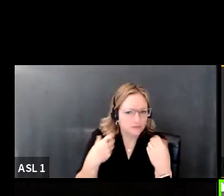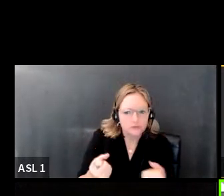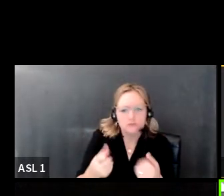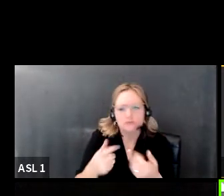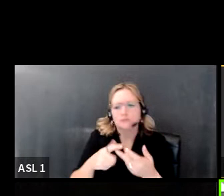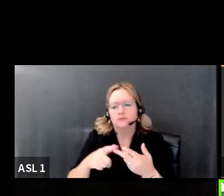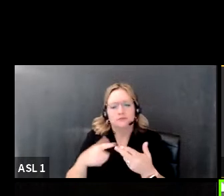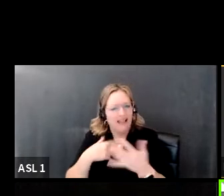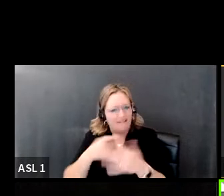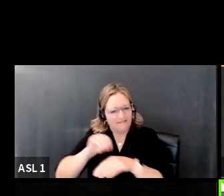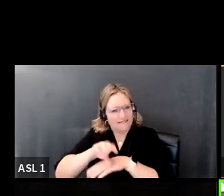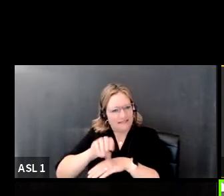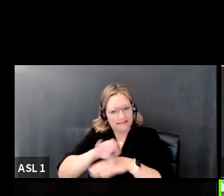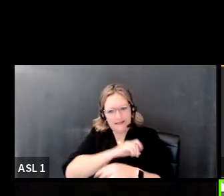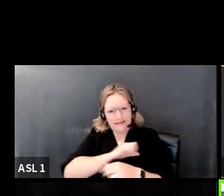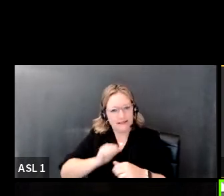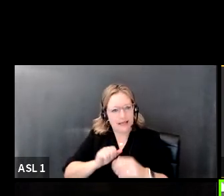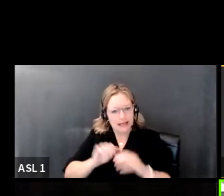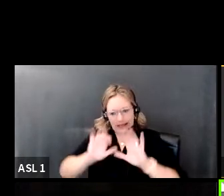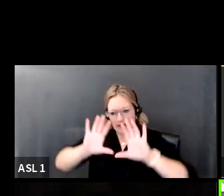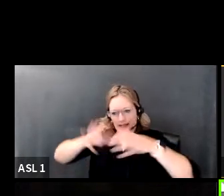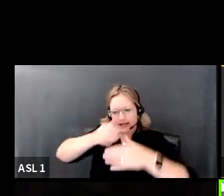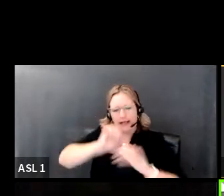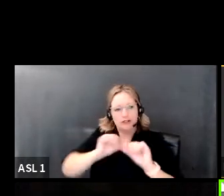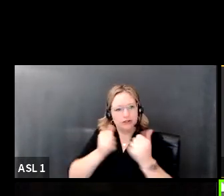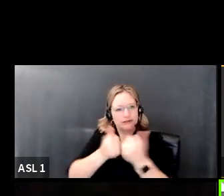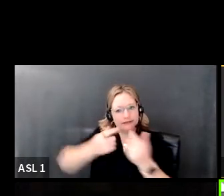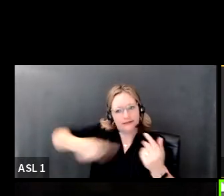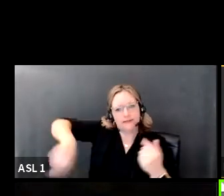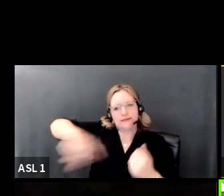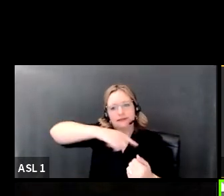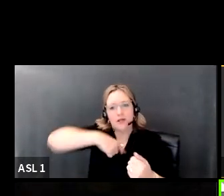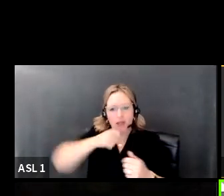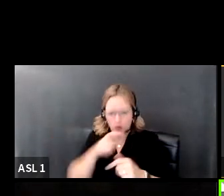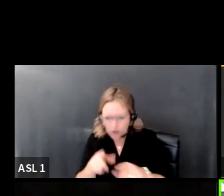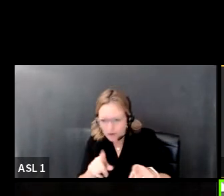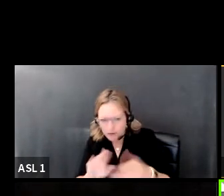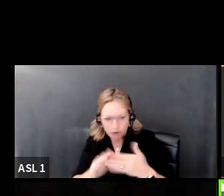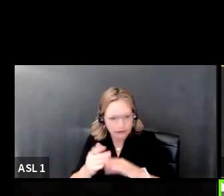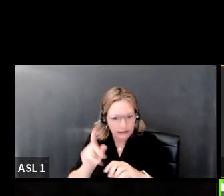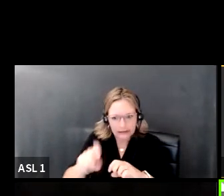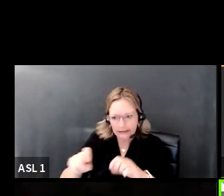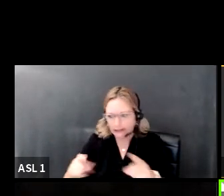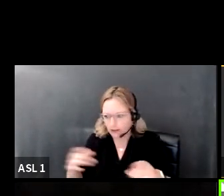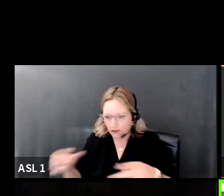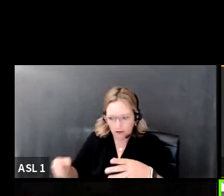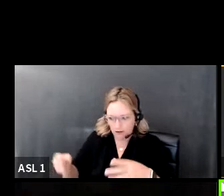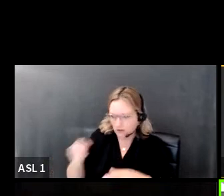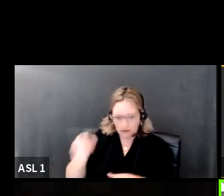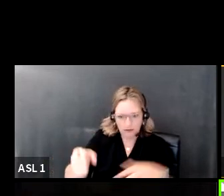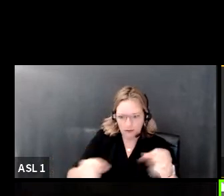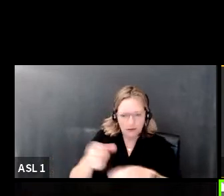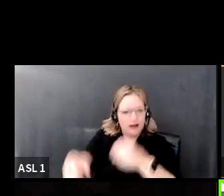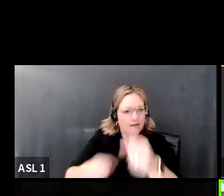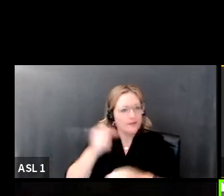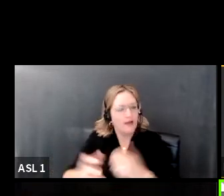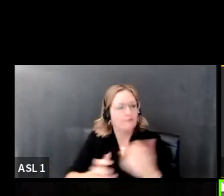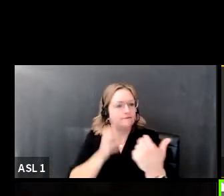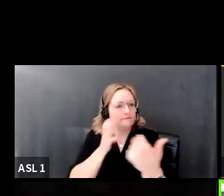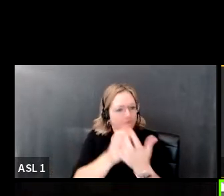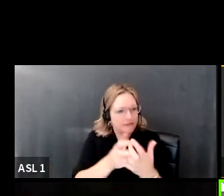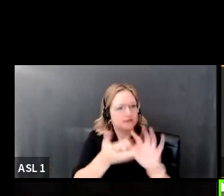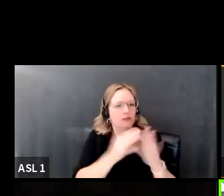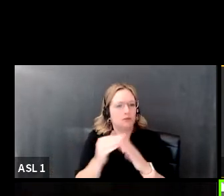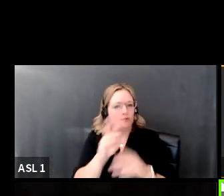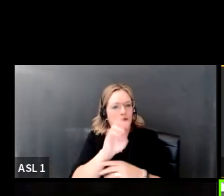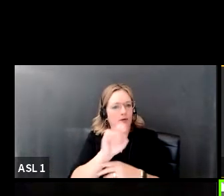the particular needs are in that geography or that demography ultimately that fits into the community safety well-being plan that's been